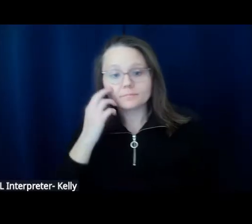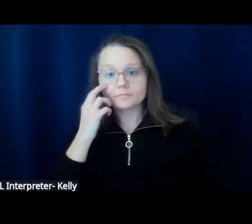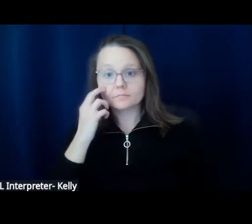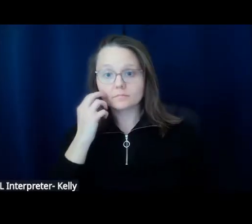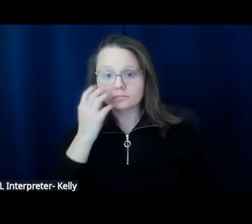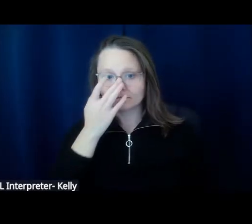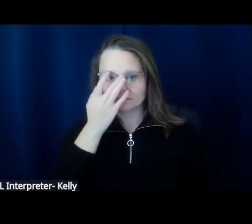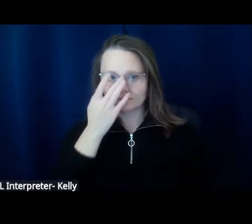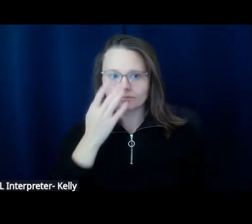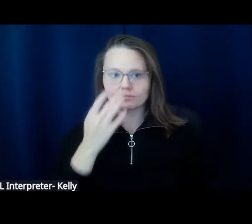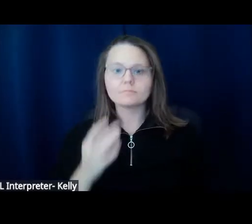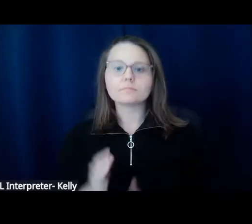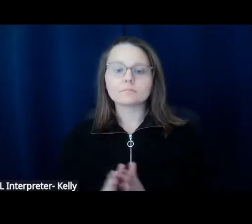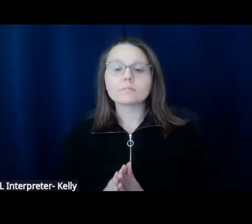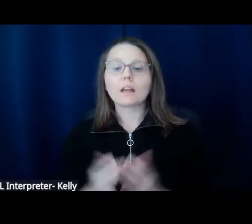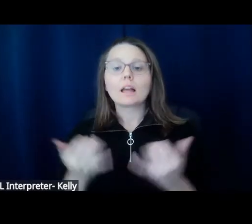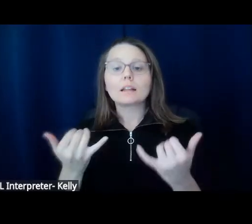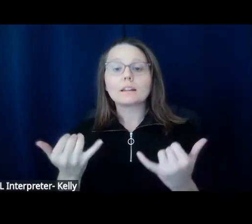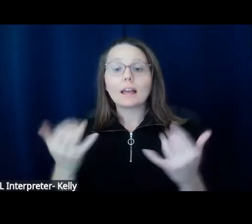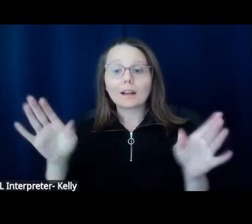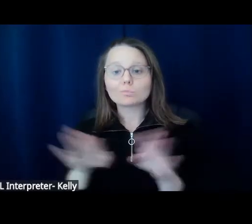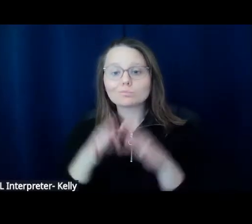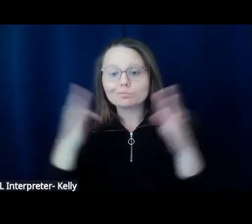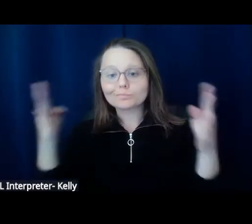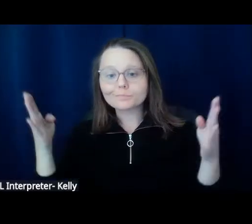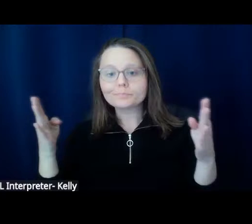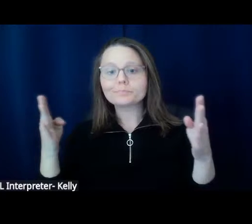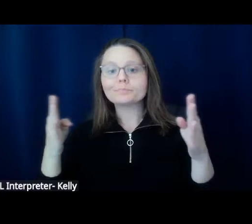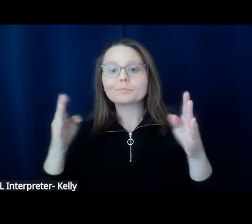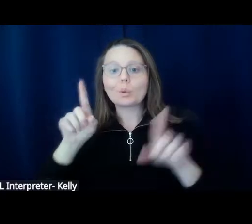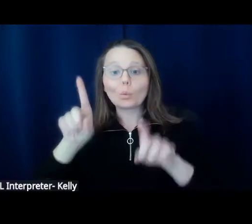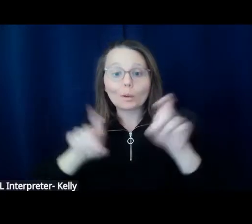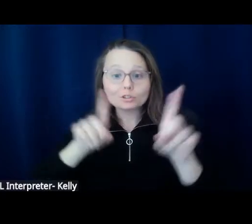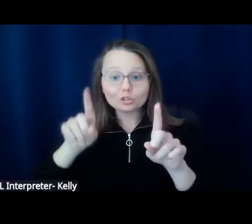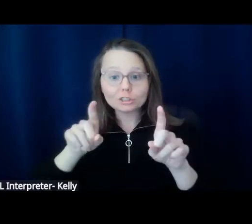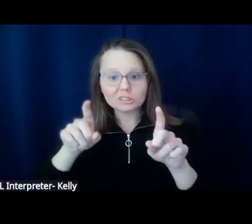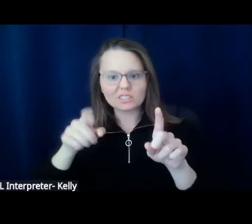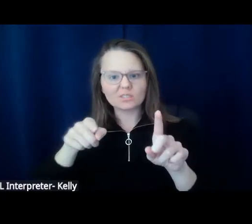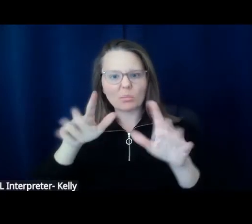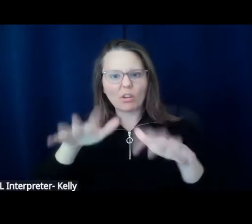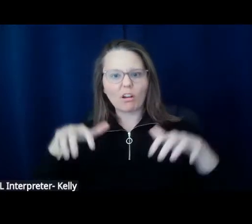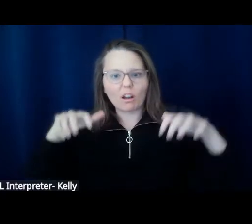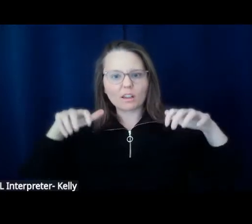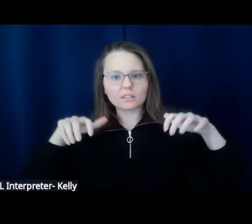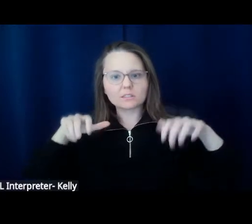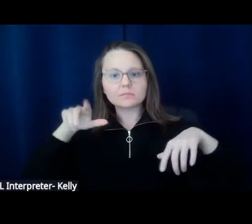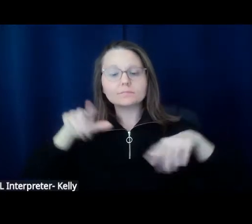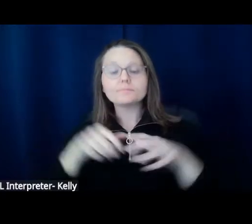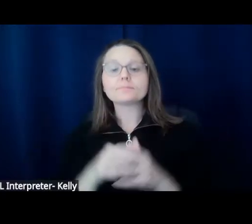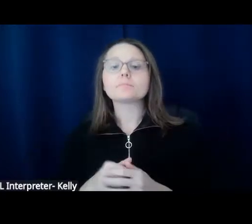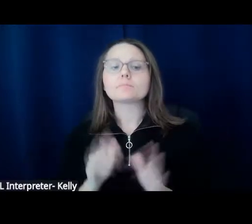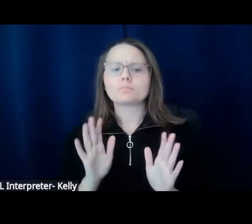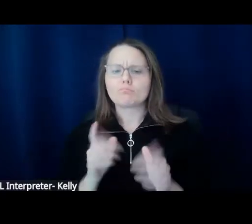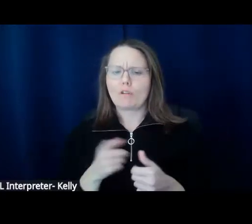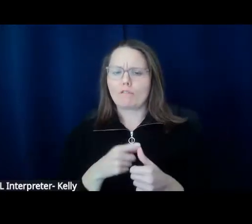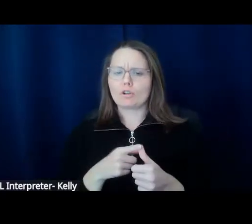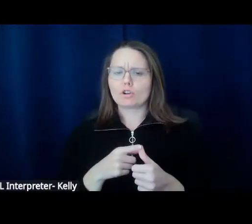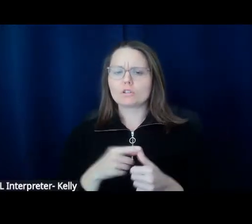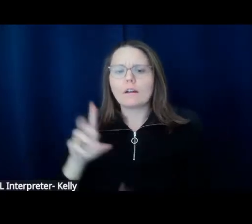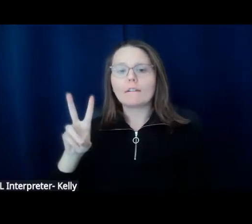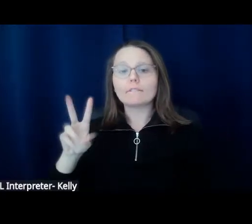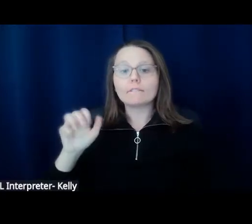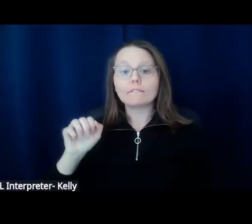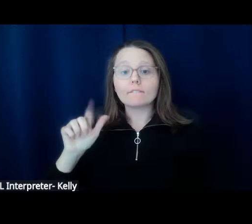So we do want to open it up to questions from folks in the audience. But first, I was hoping